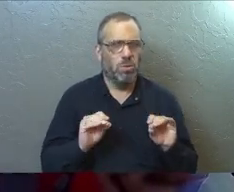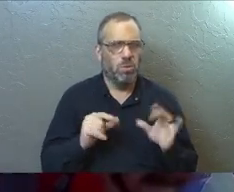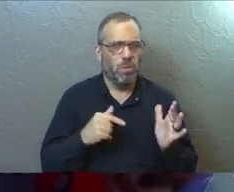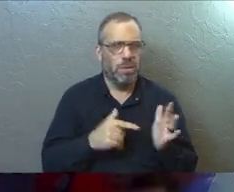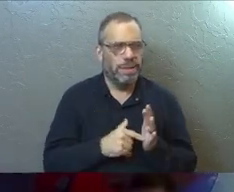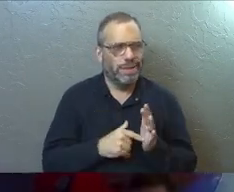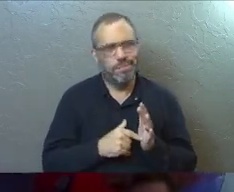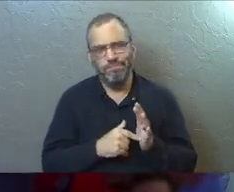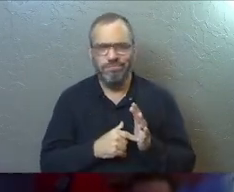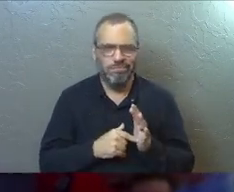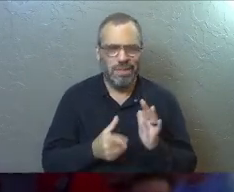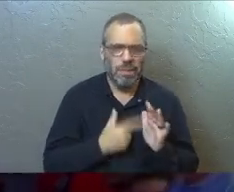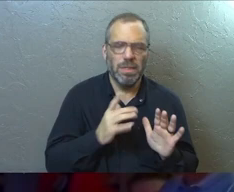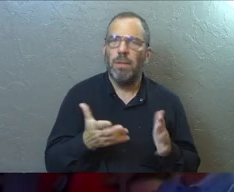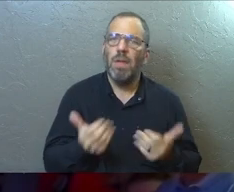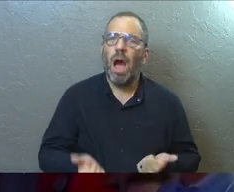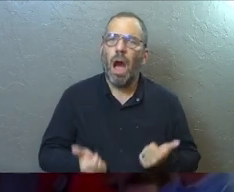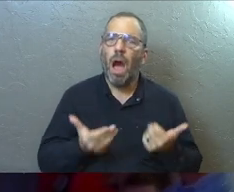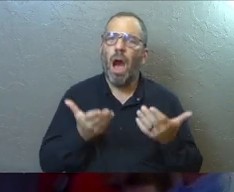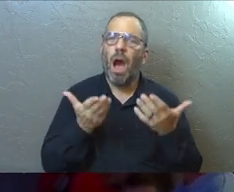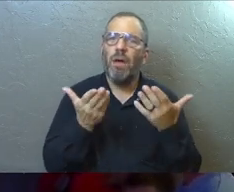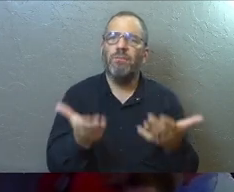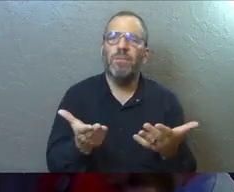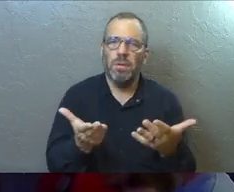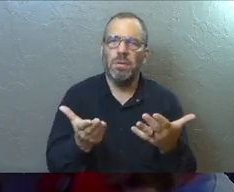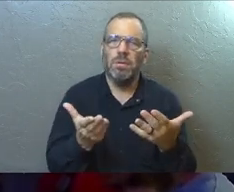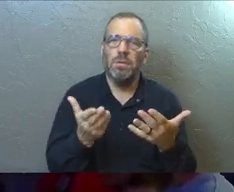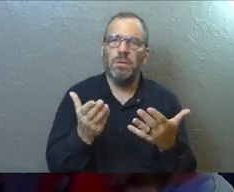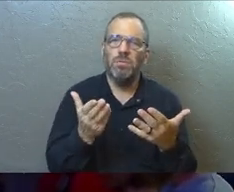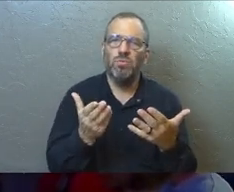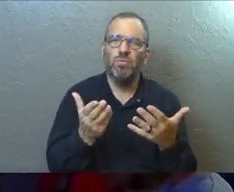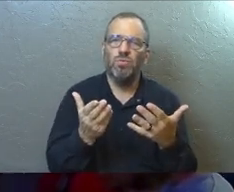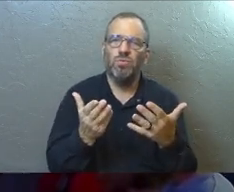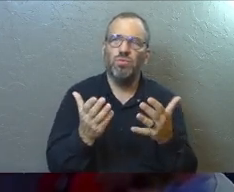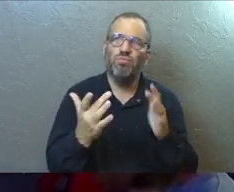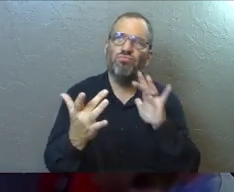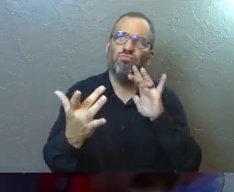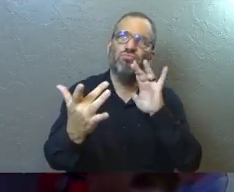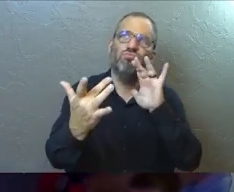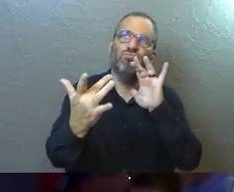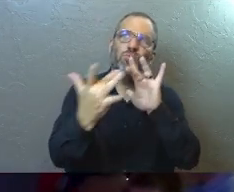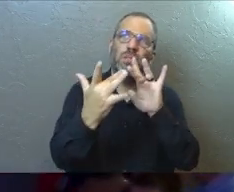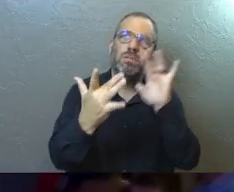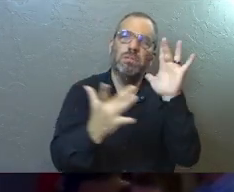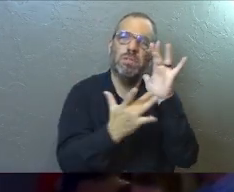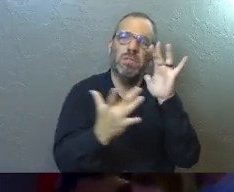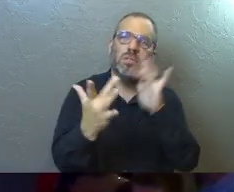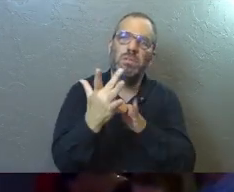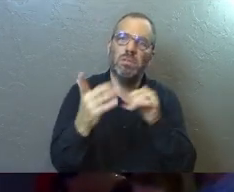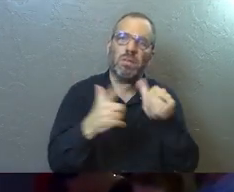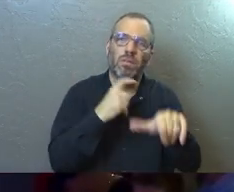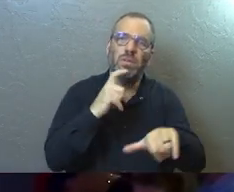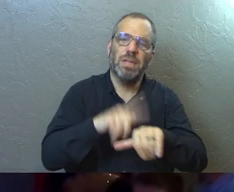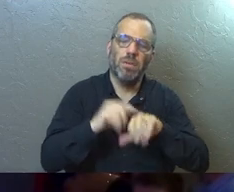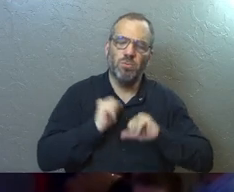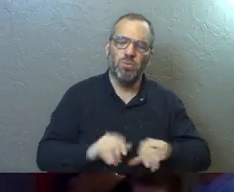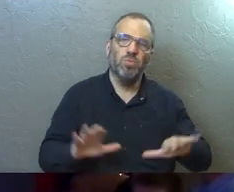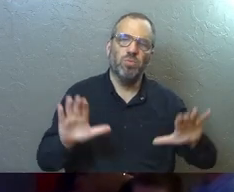And we'll do this sometimes, but I want to offer you a chance to reach out to Jesus Christ for the first time in your life and to surrender to